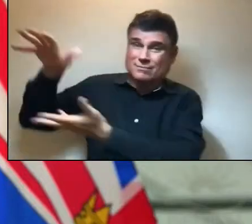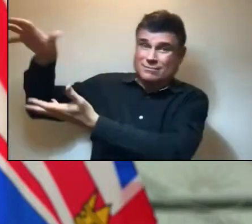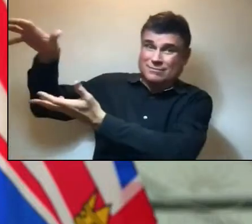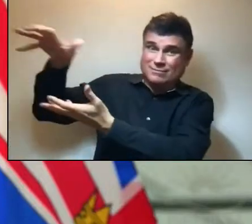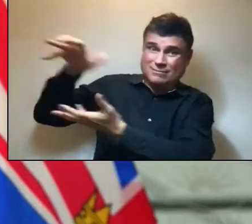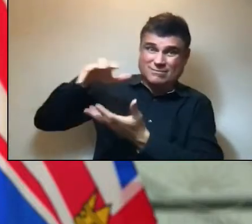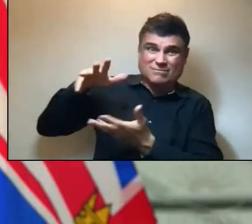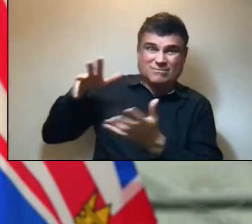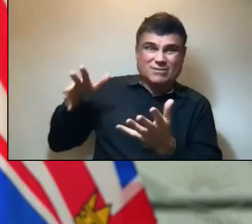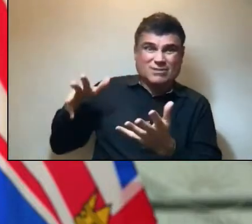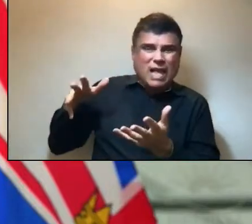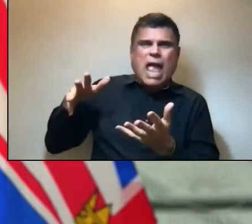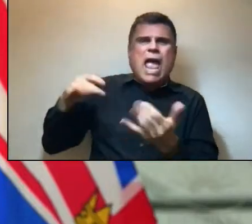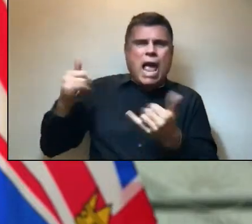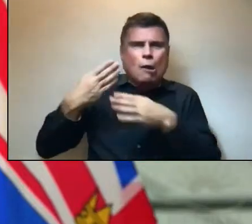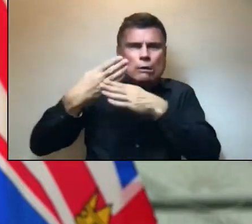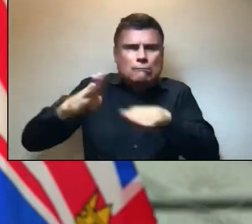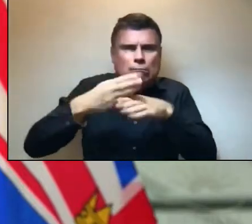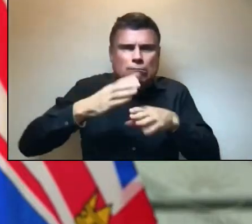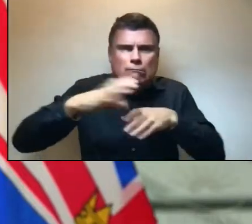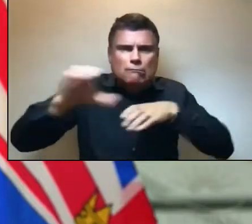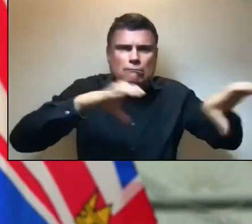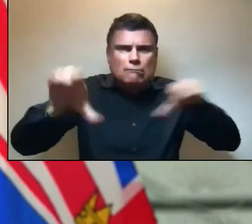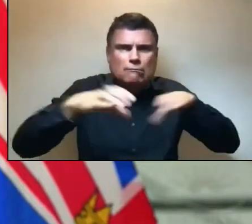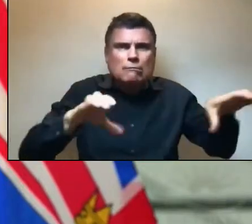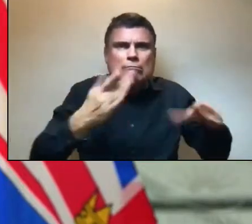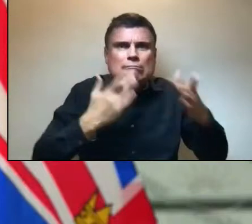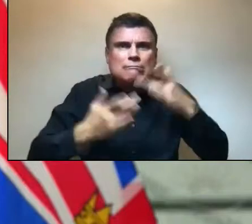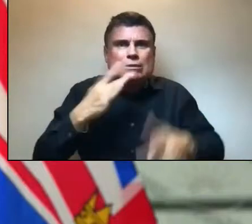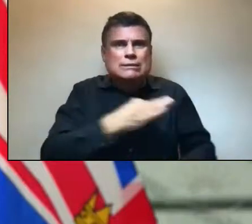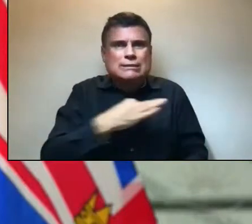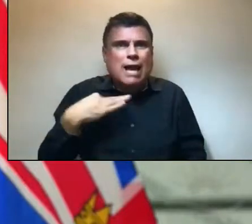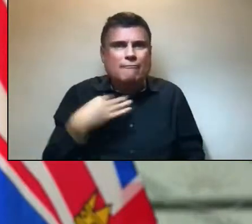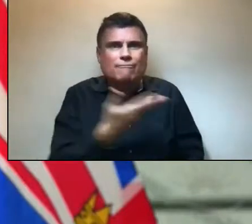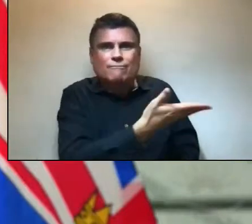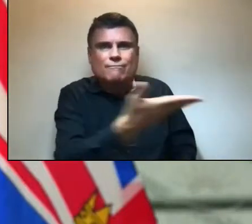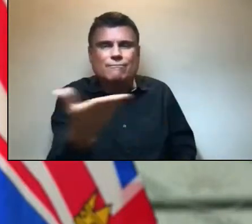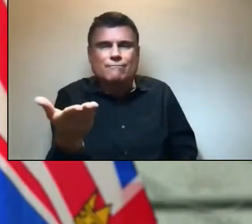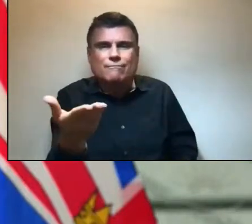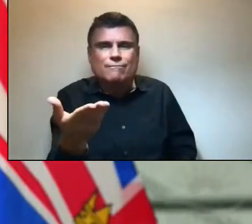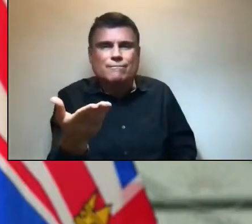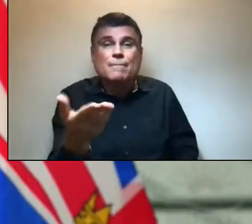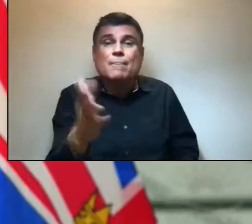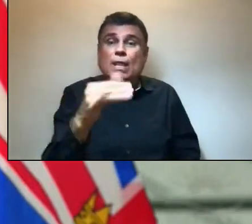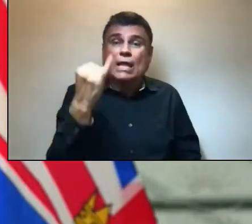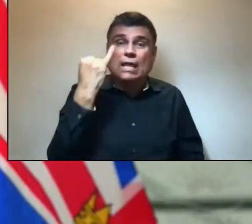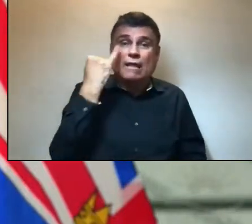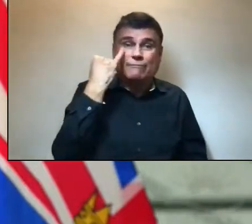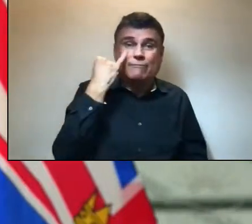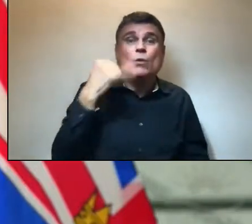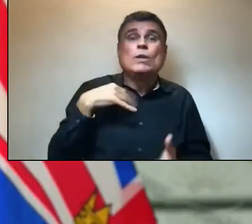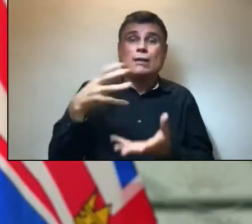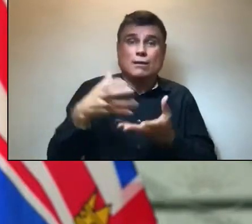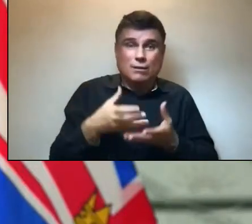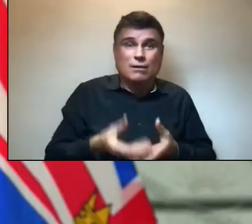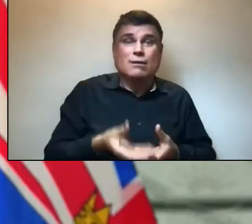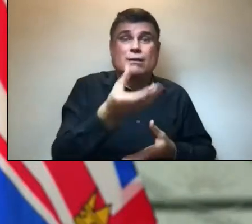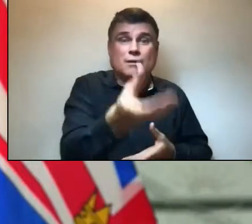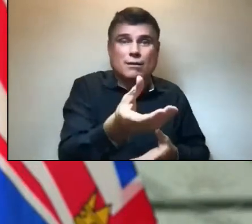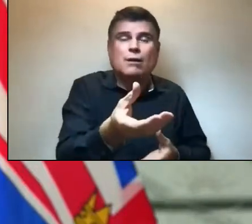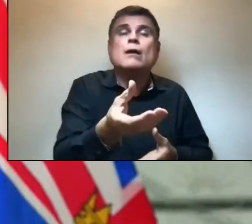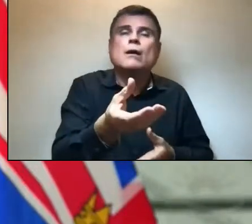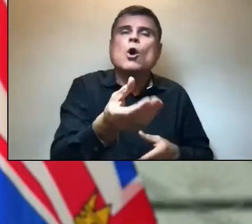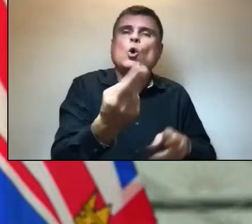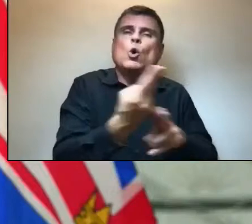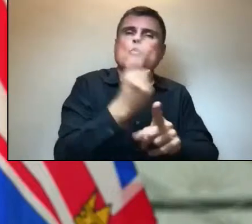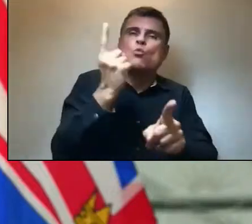we have in our labs, and where we find those most useful to manage cases. And one of the things that